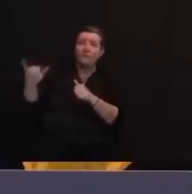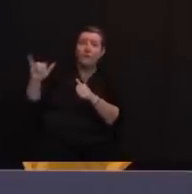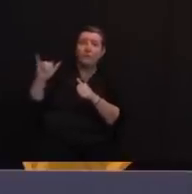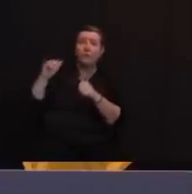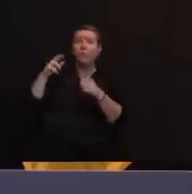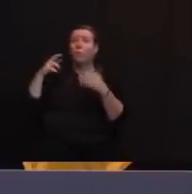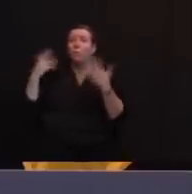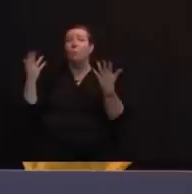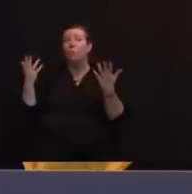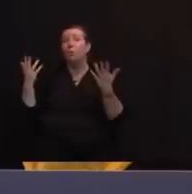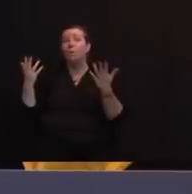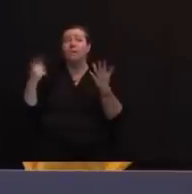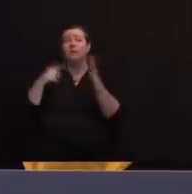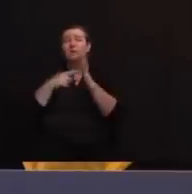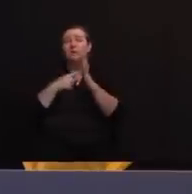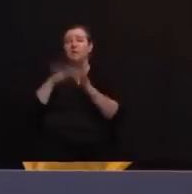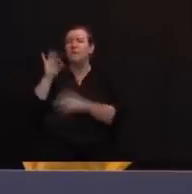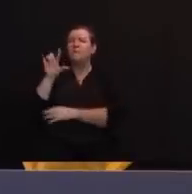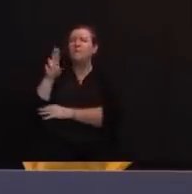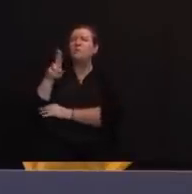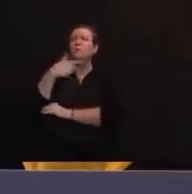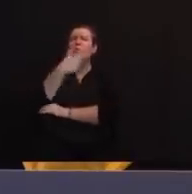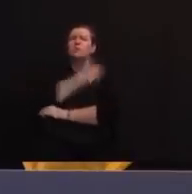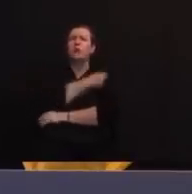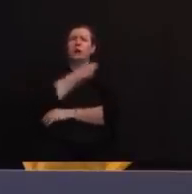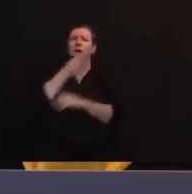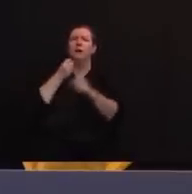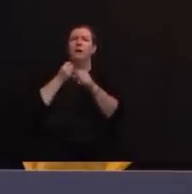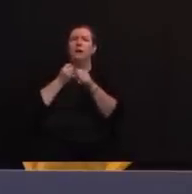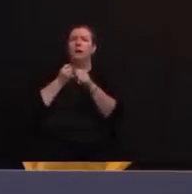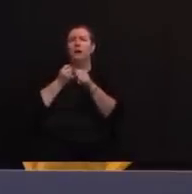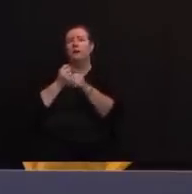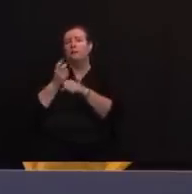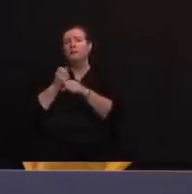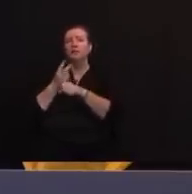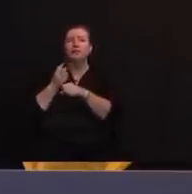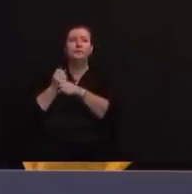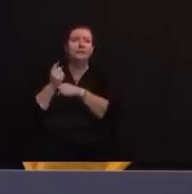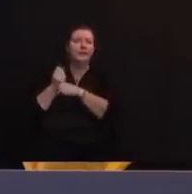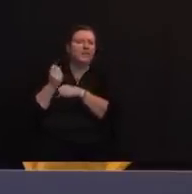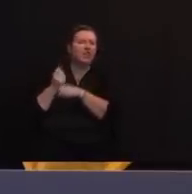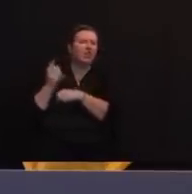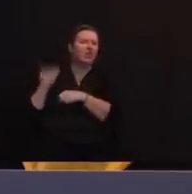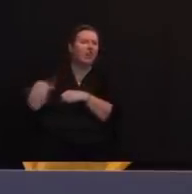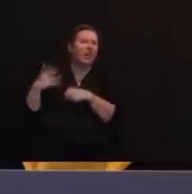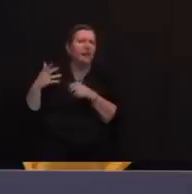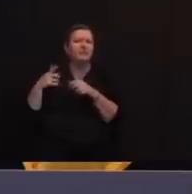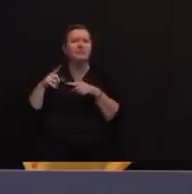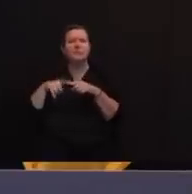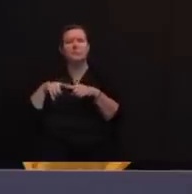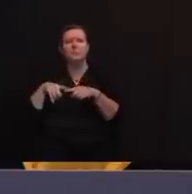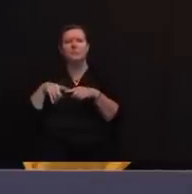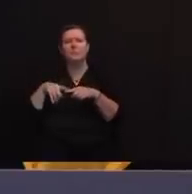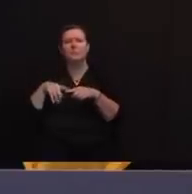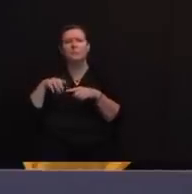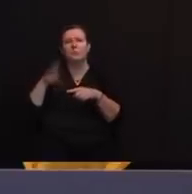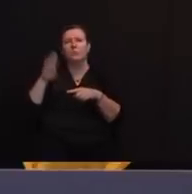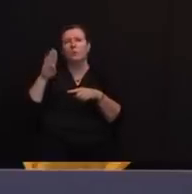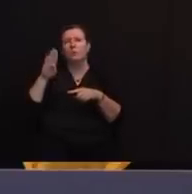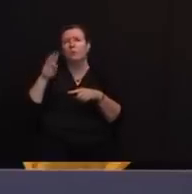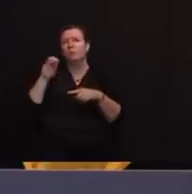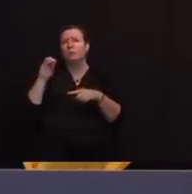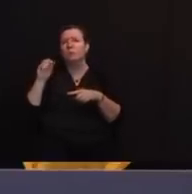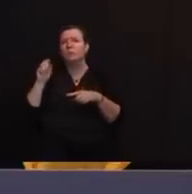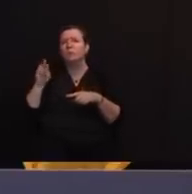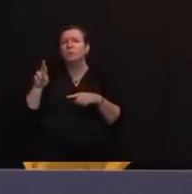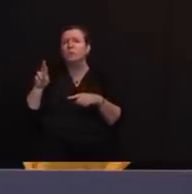like I go in and get a flu shot. Is it that? Is it a booster like you'd get for something like polio, or which is